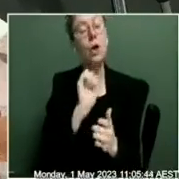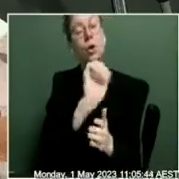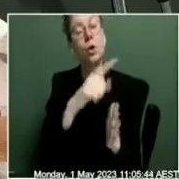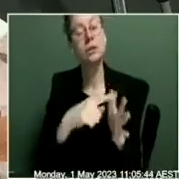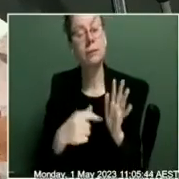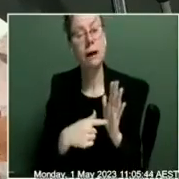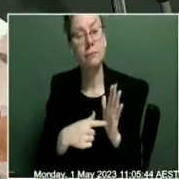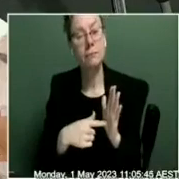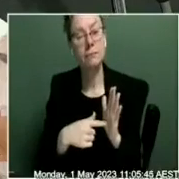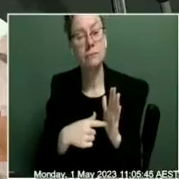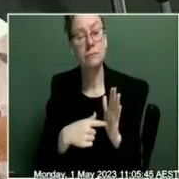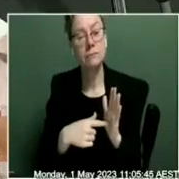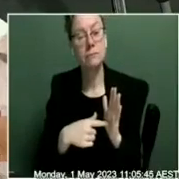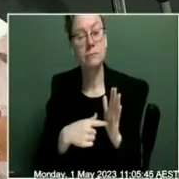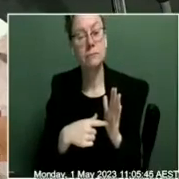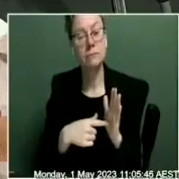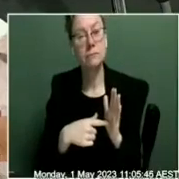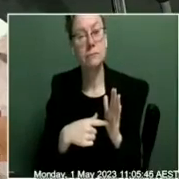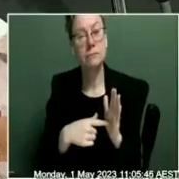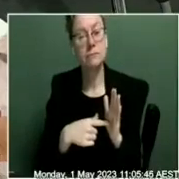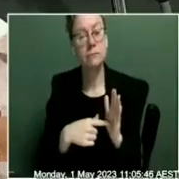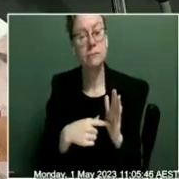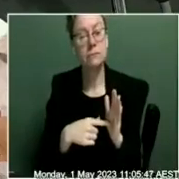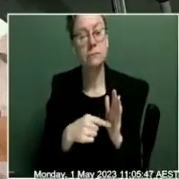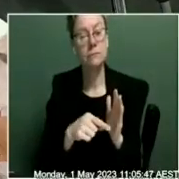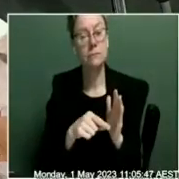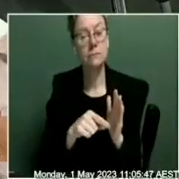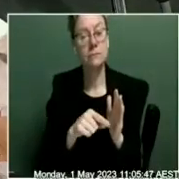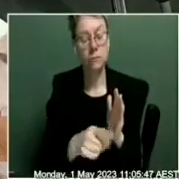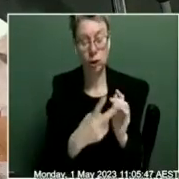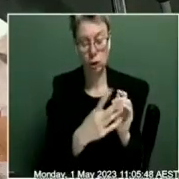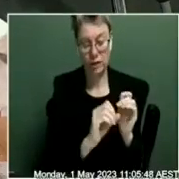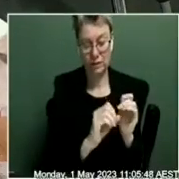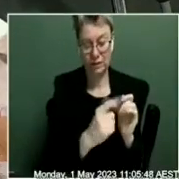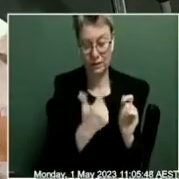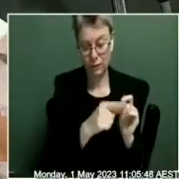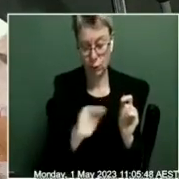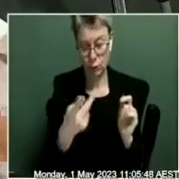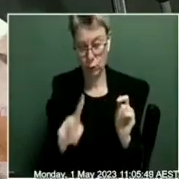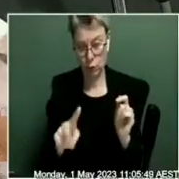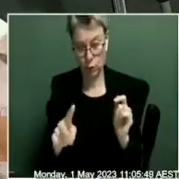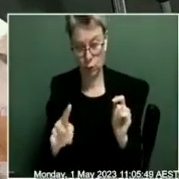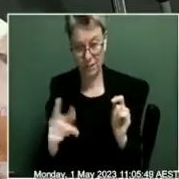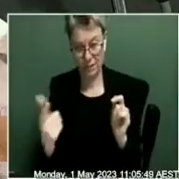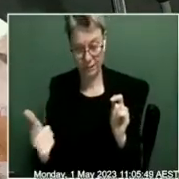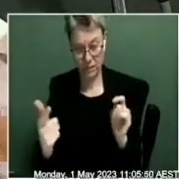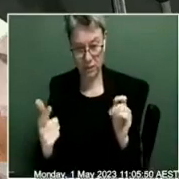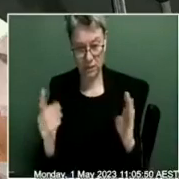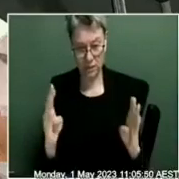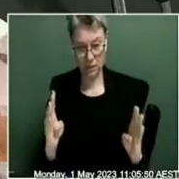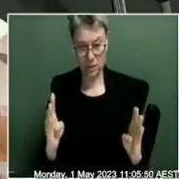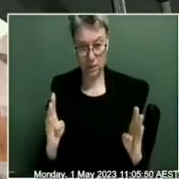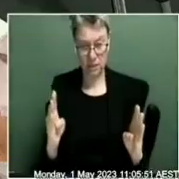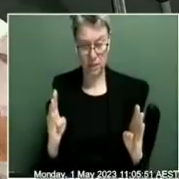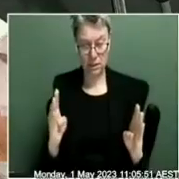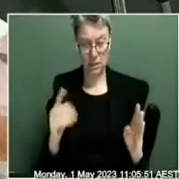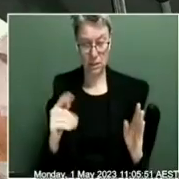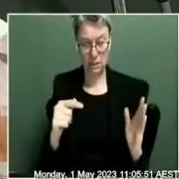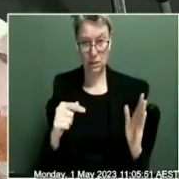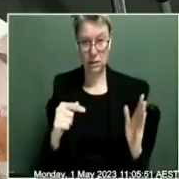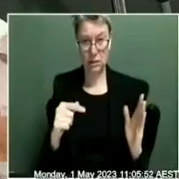2027. So my question relates to the monitoring, evaluation, reporting of the outcomes and achievement. So that's on